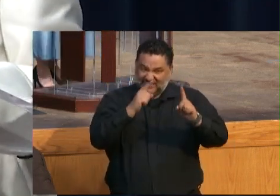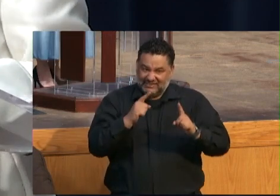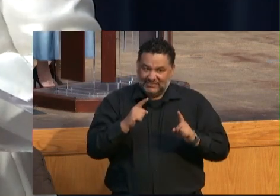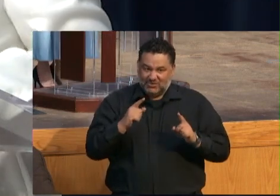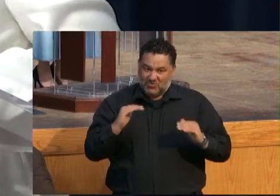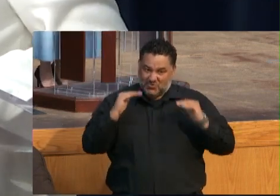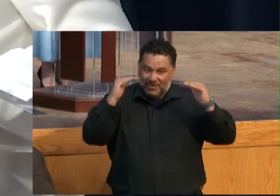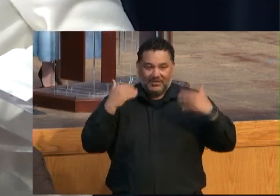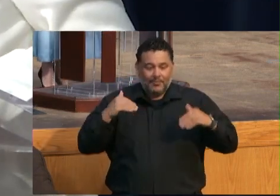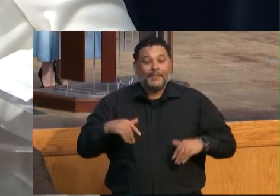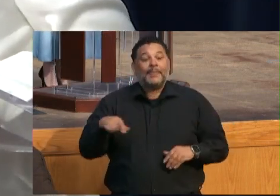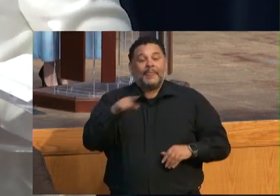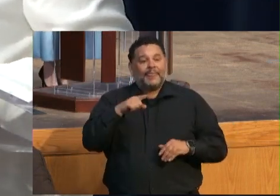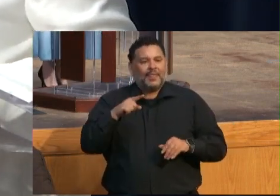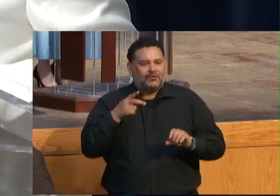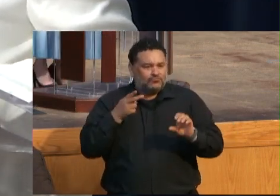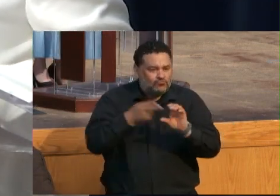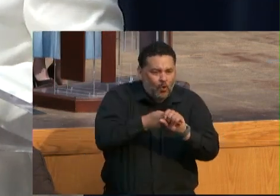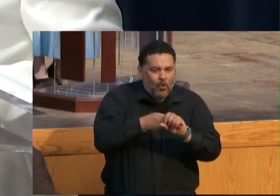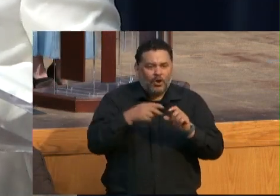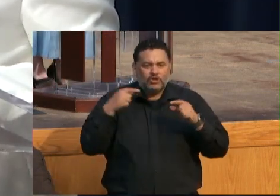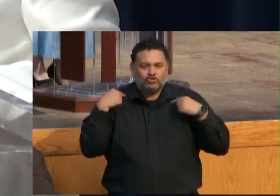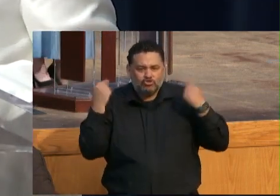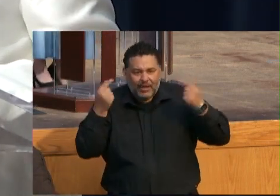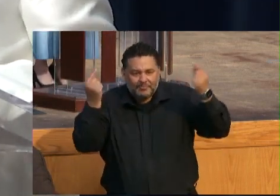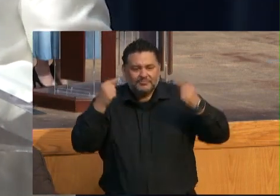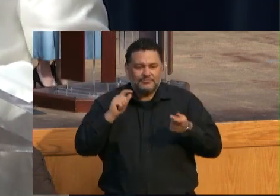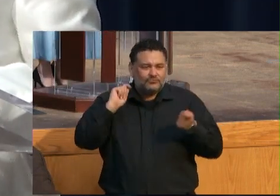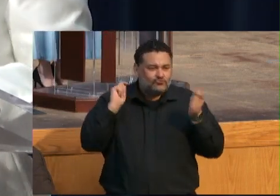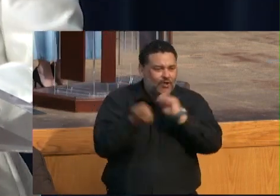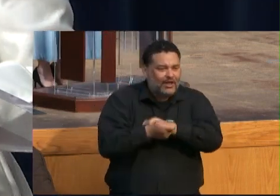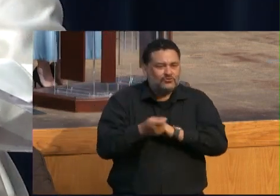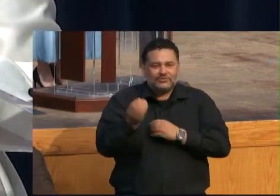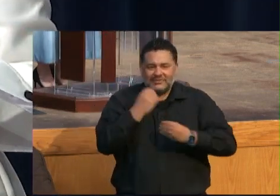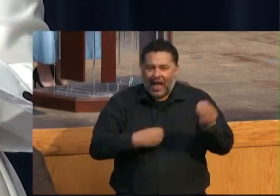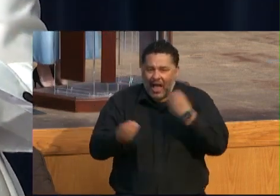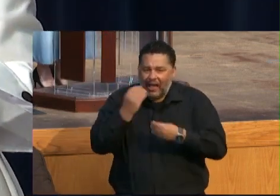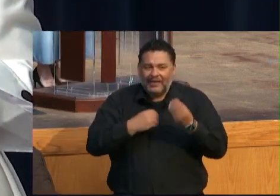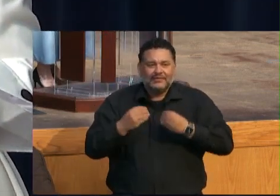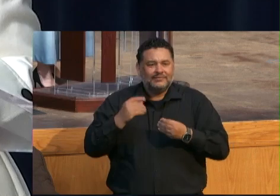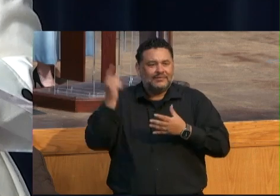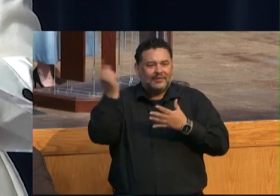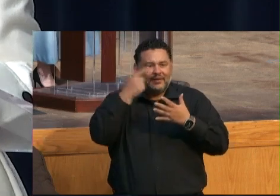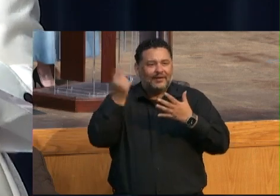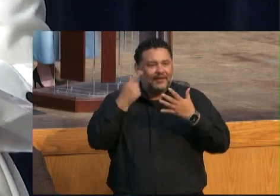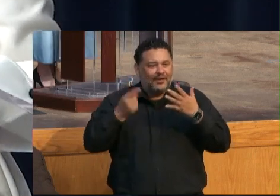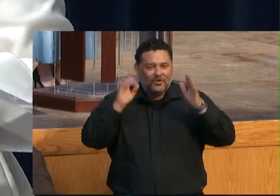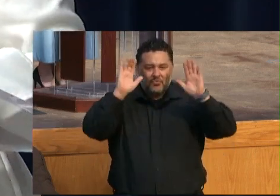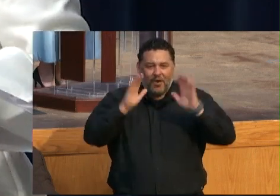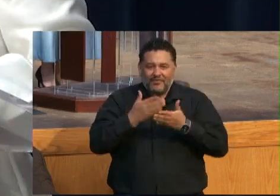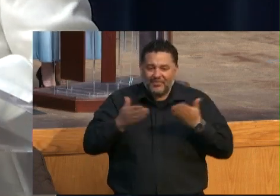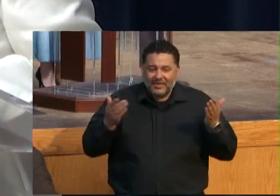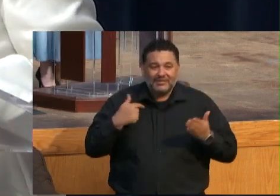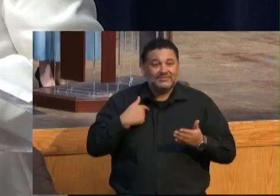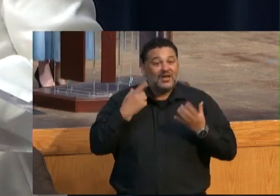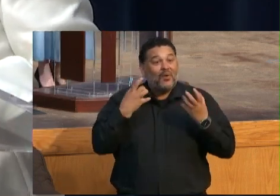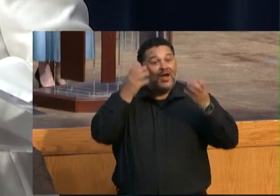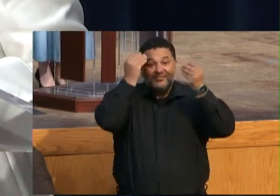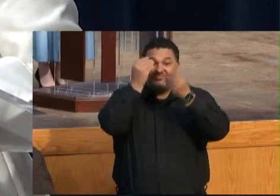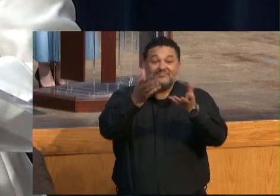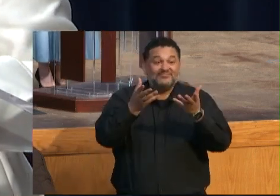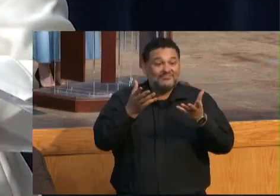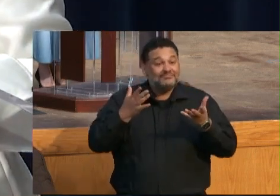people joining gyms and changing their diets and all the wonderful things. And I wanted to tell you